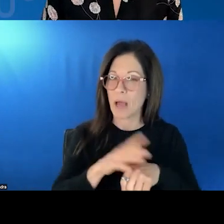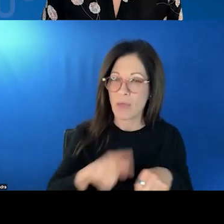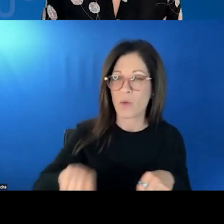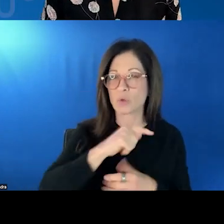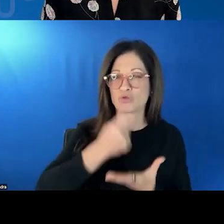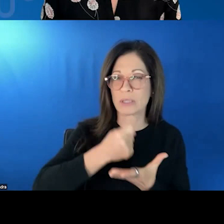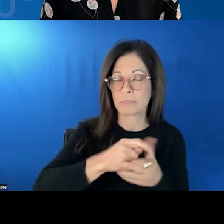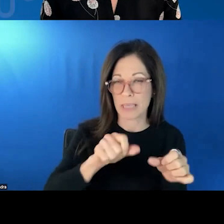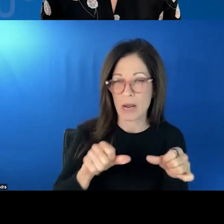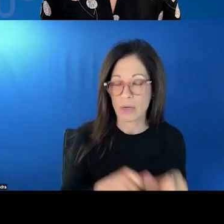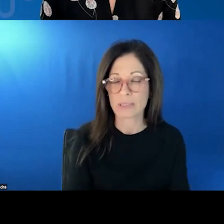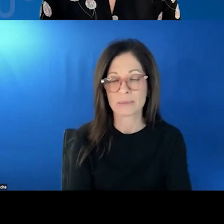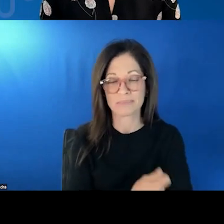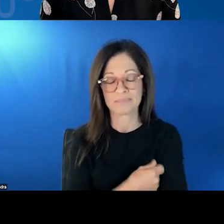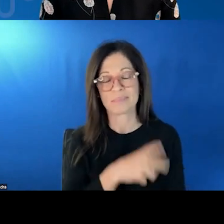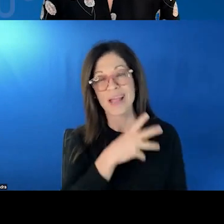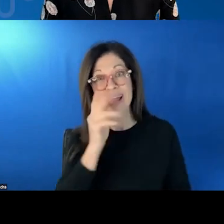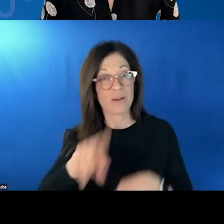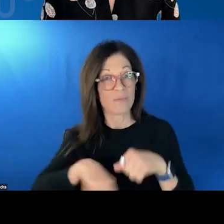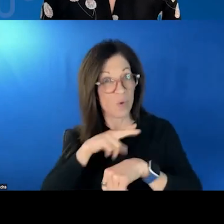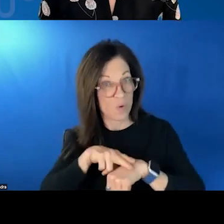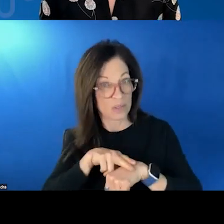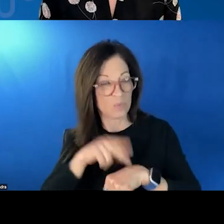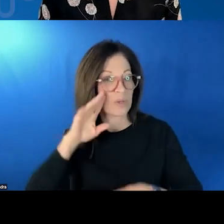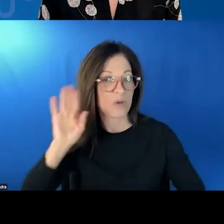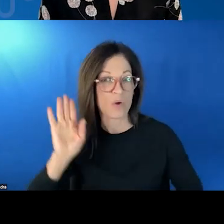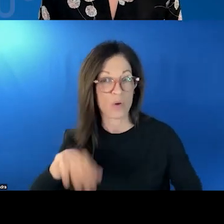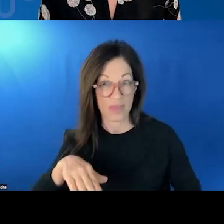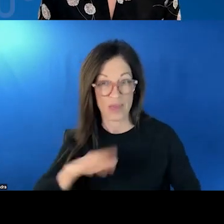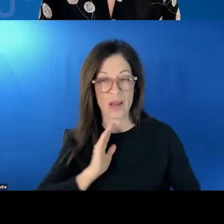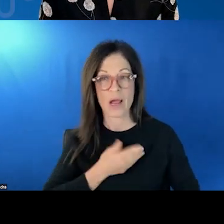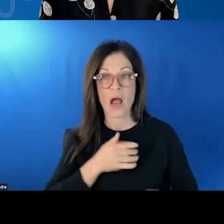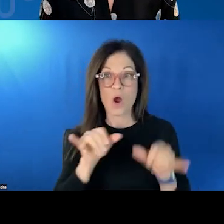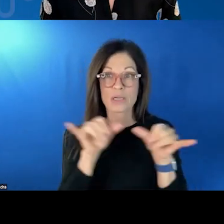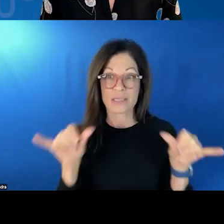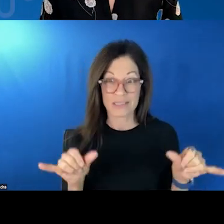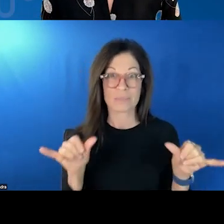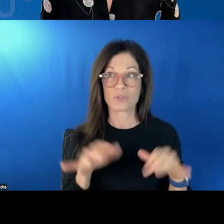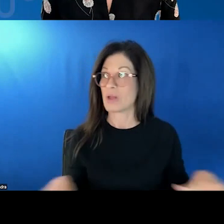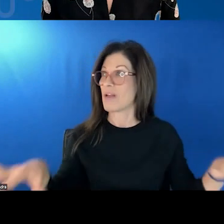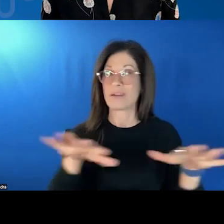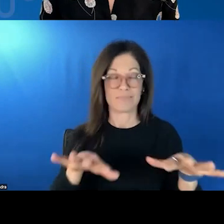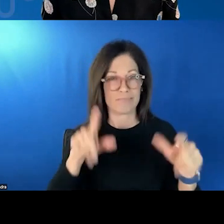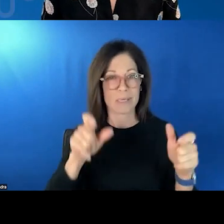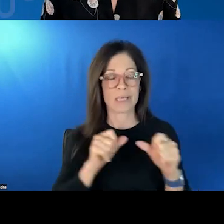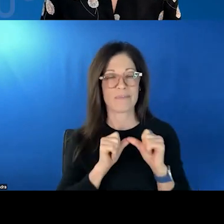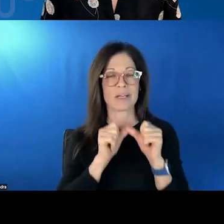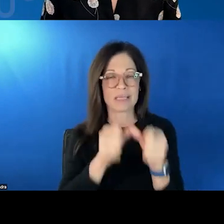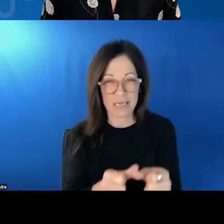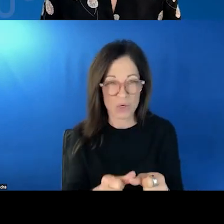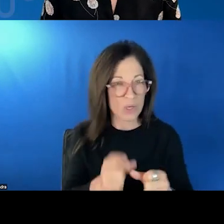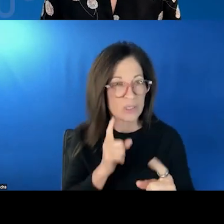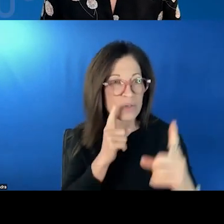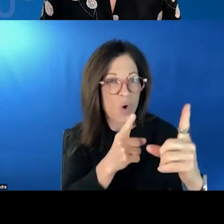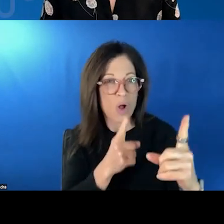treatment areas. And then, of course, we know that our systems writ large have to have a continuous eye toward equity